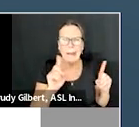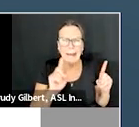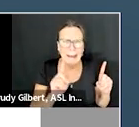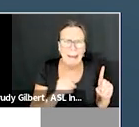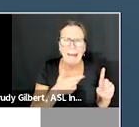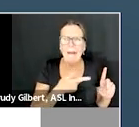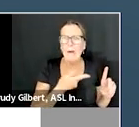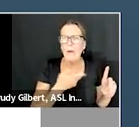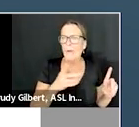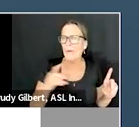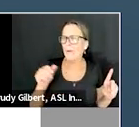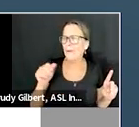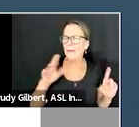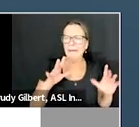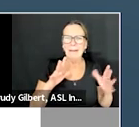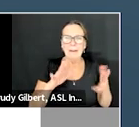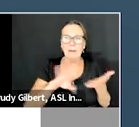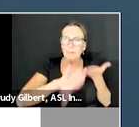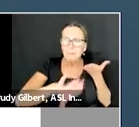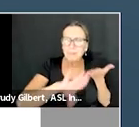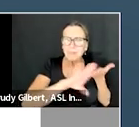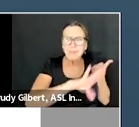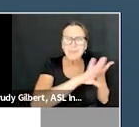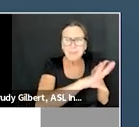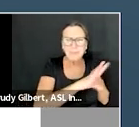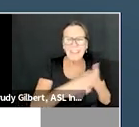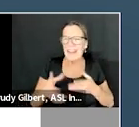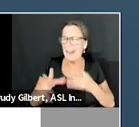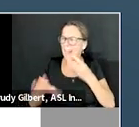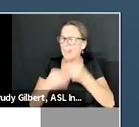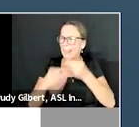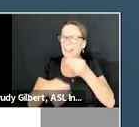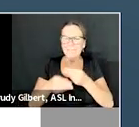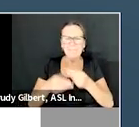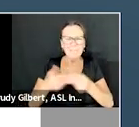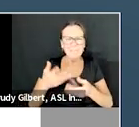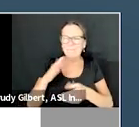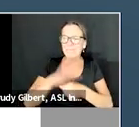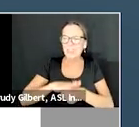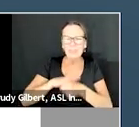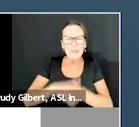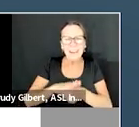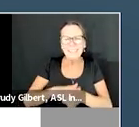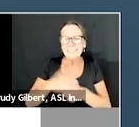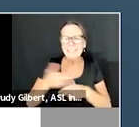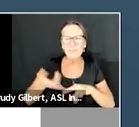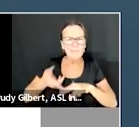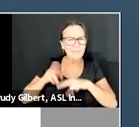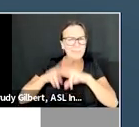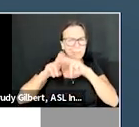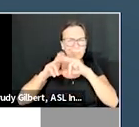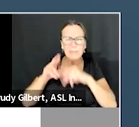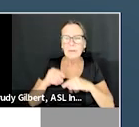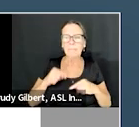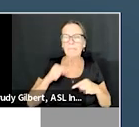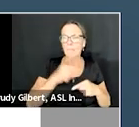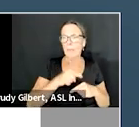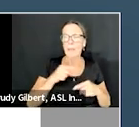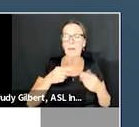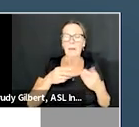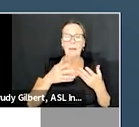or exclusion. Those are all stressor points, and we just have more stress in our lives. These are social spaces,